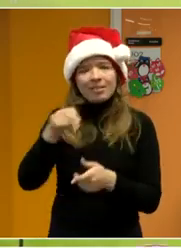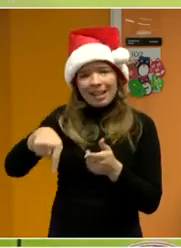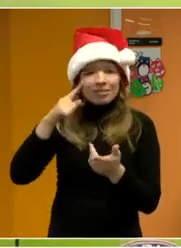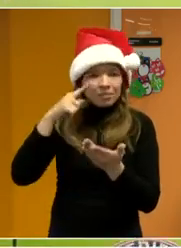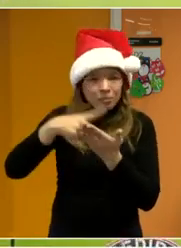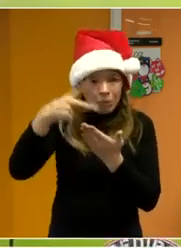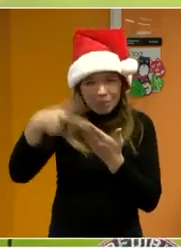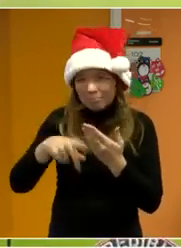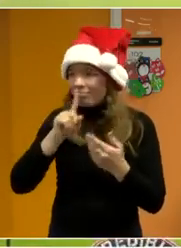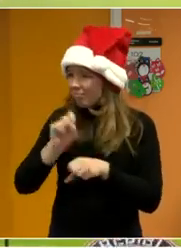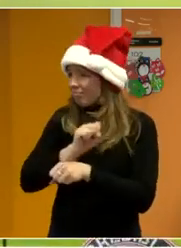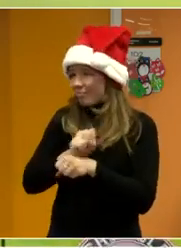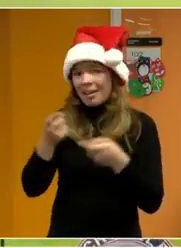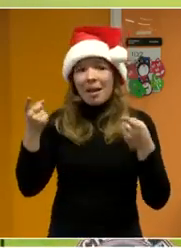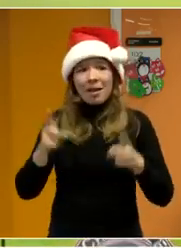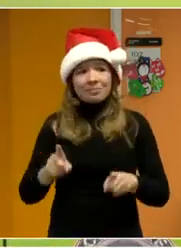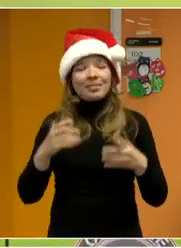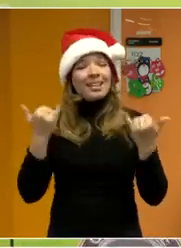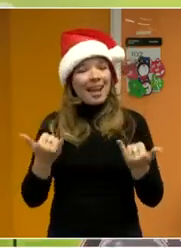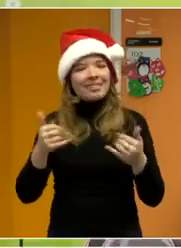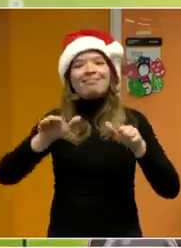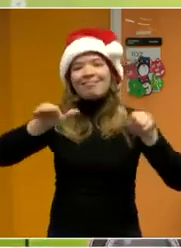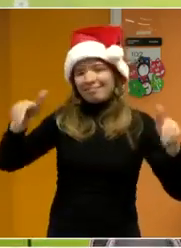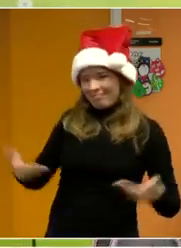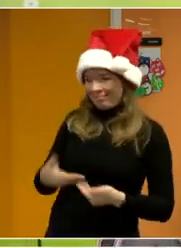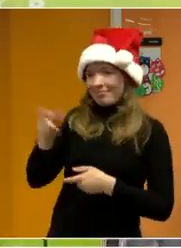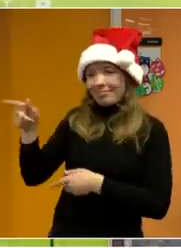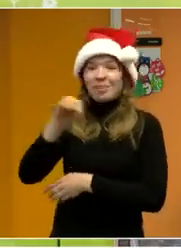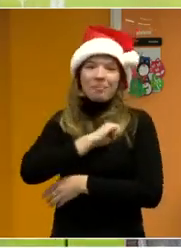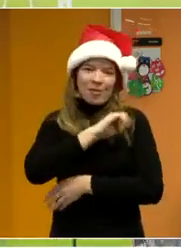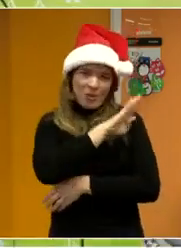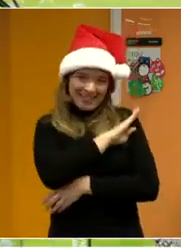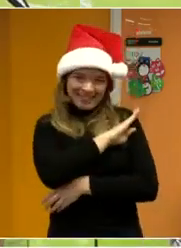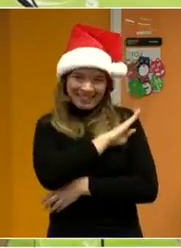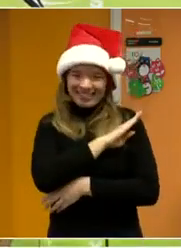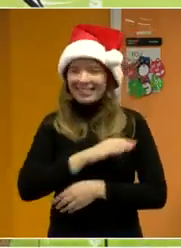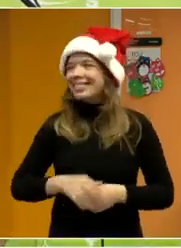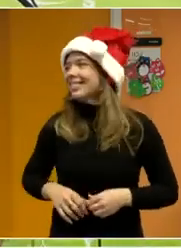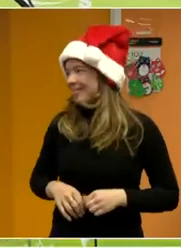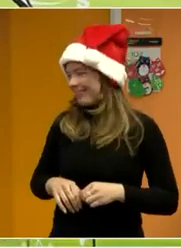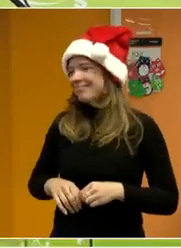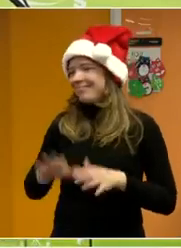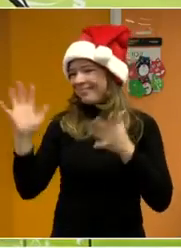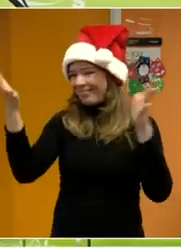up Mayor Muriel Bowser to speak.